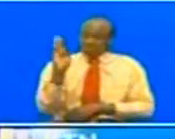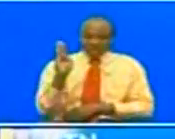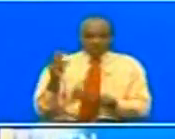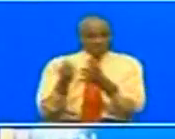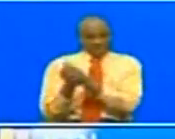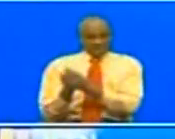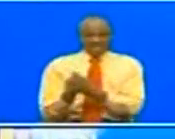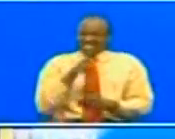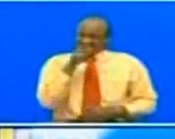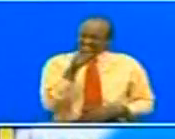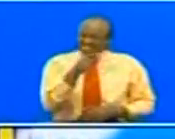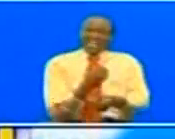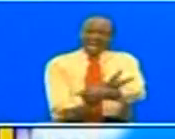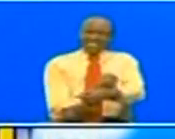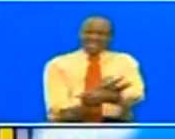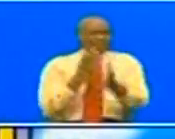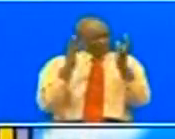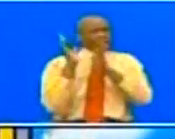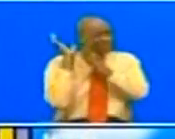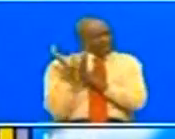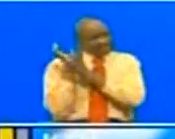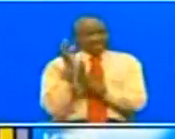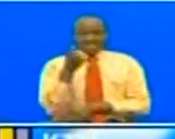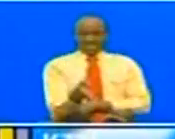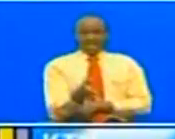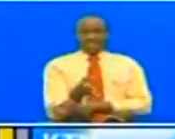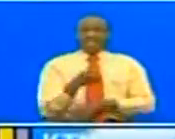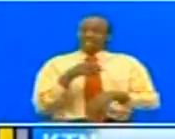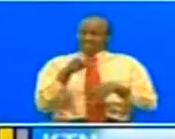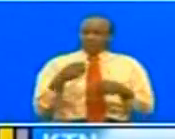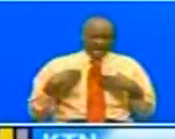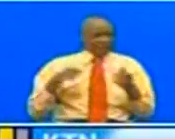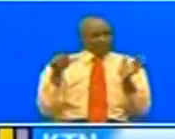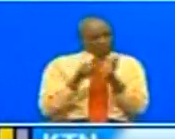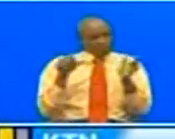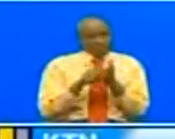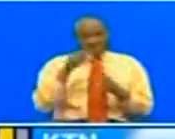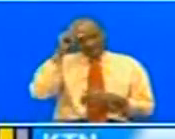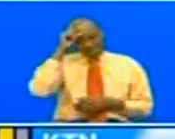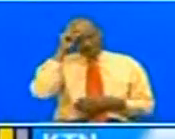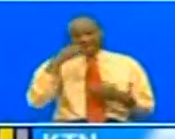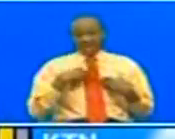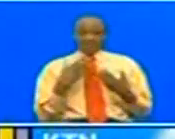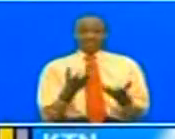killer disease remains a big burden to the nation. The situation presents a crisis